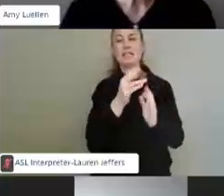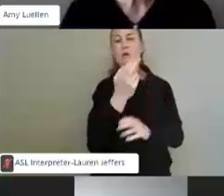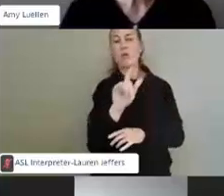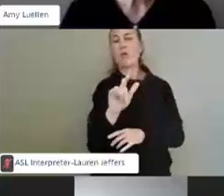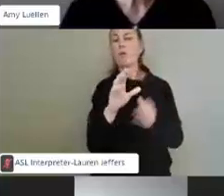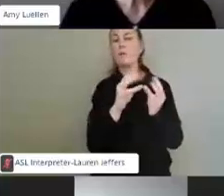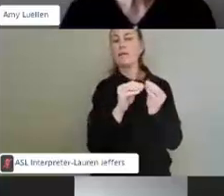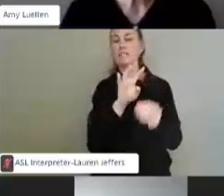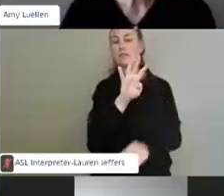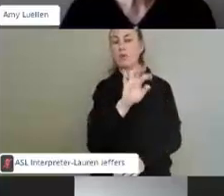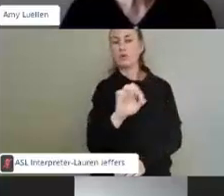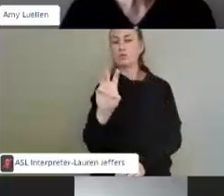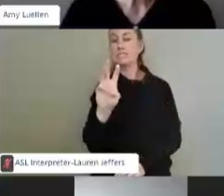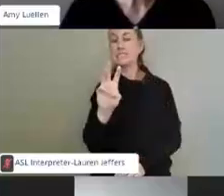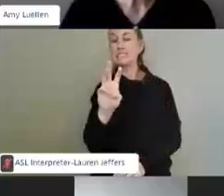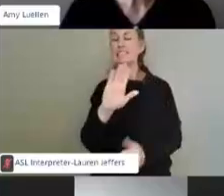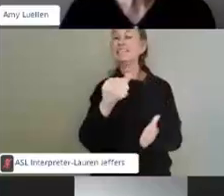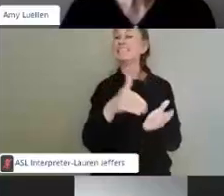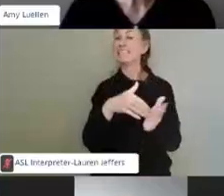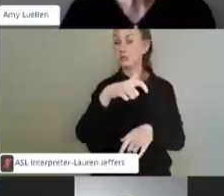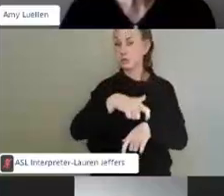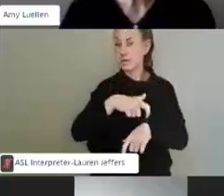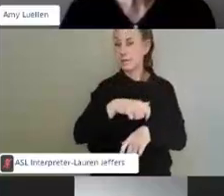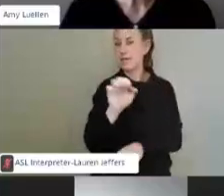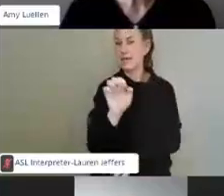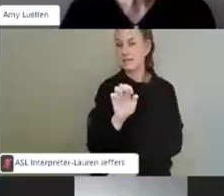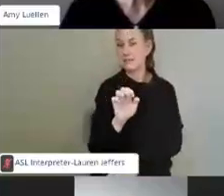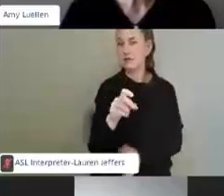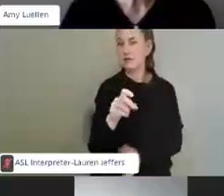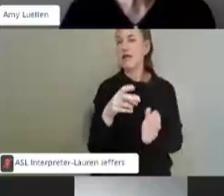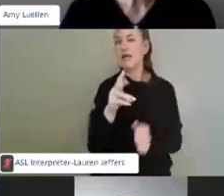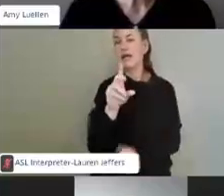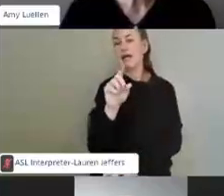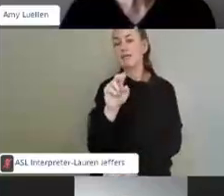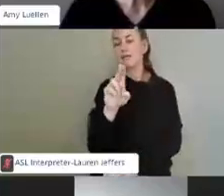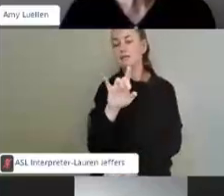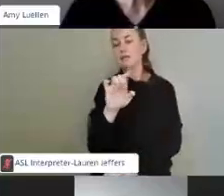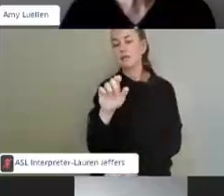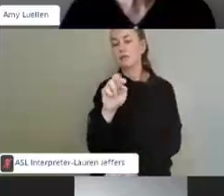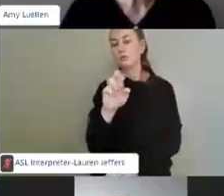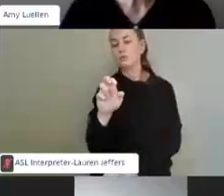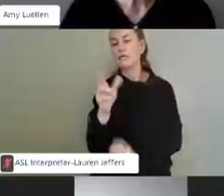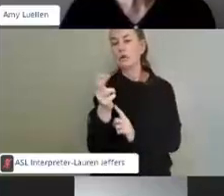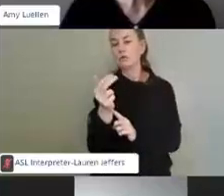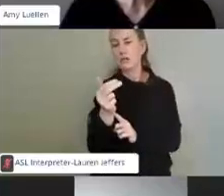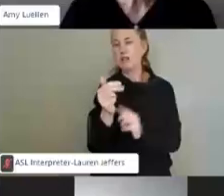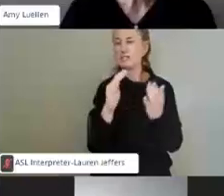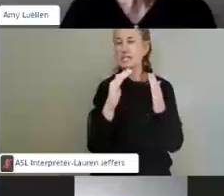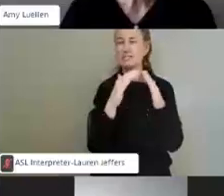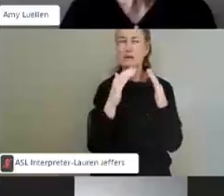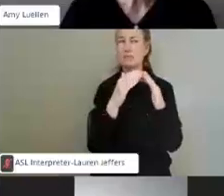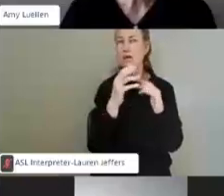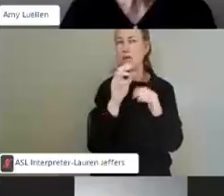So that's 4 to 6 Central Time in Evansville. And again, that is at the DoubleTree, which is in downtown